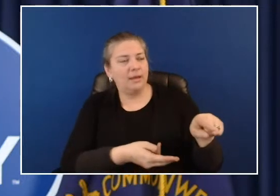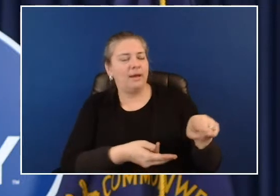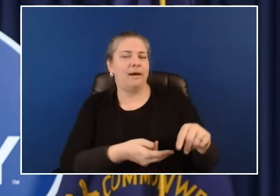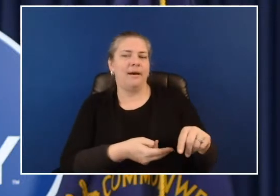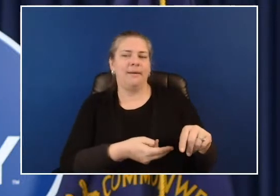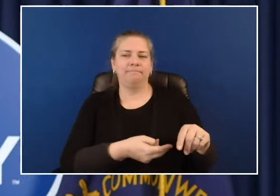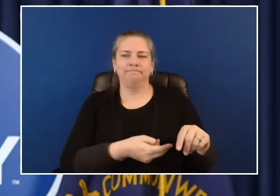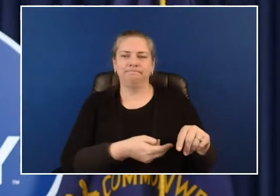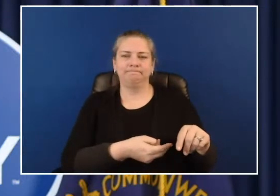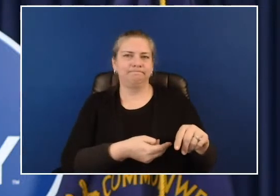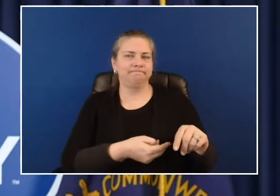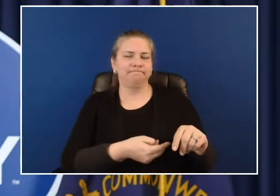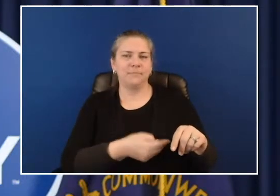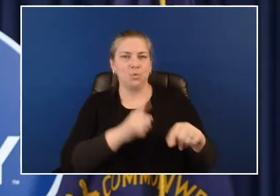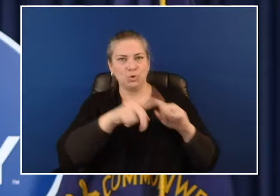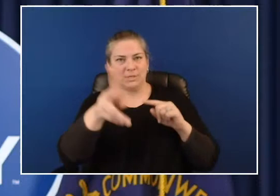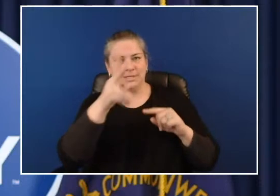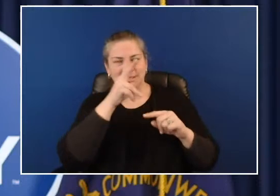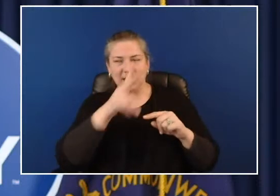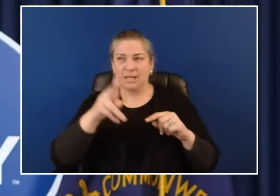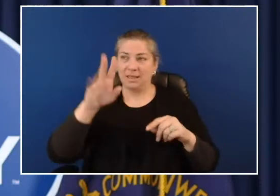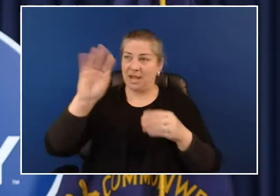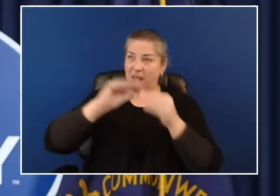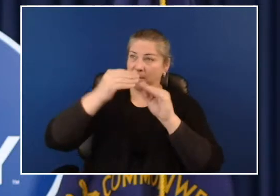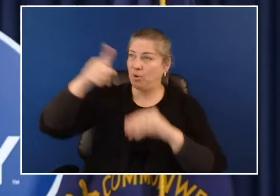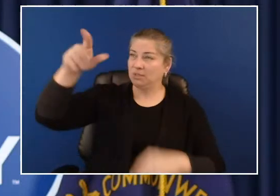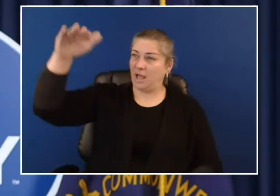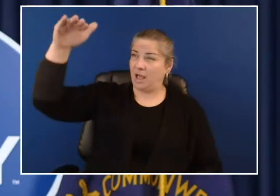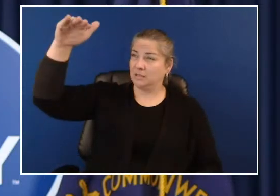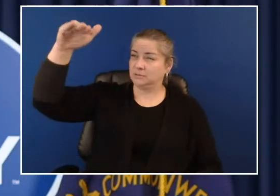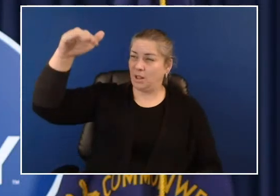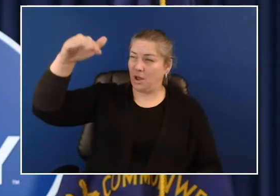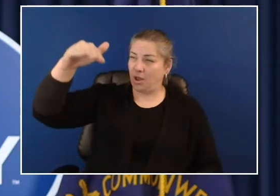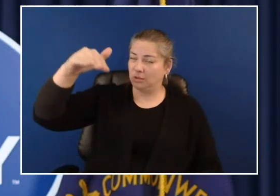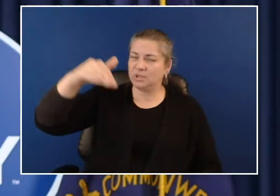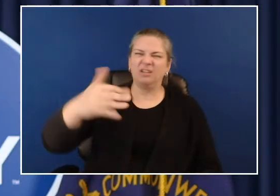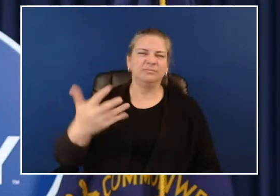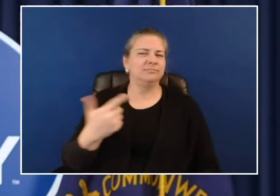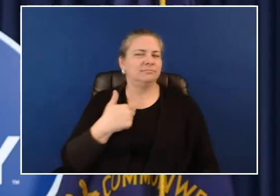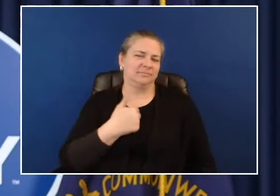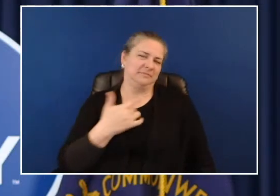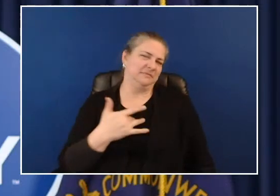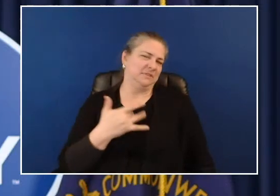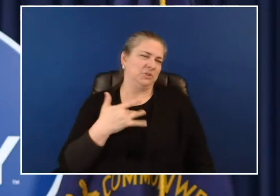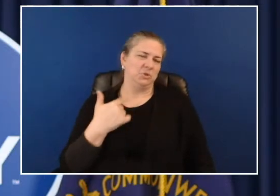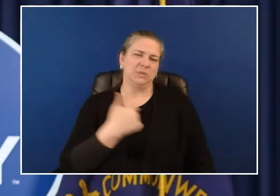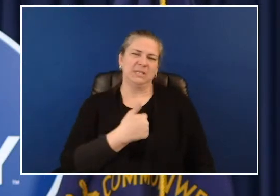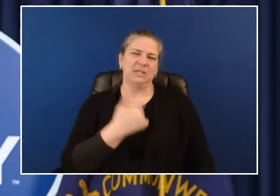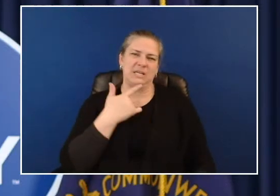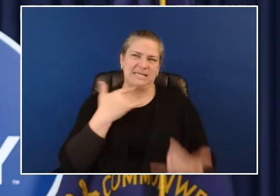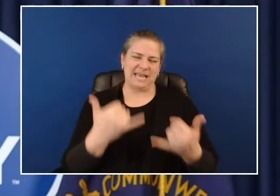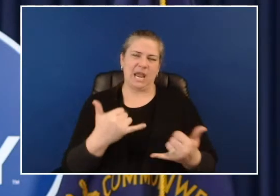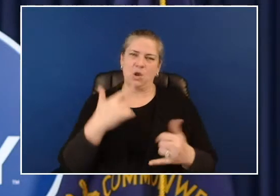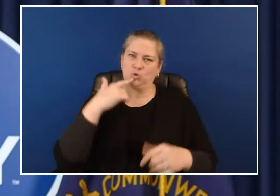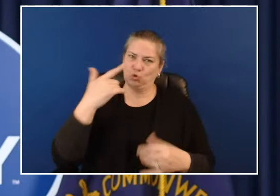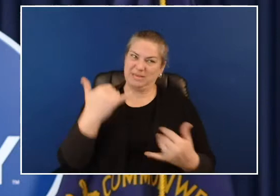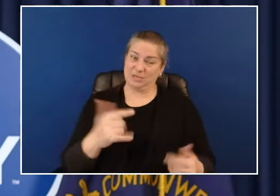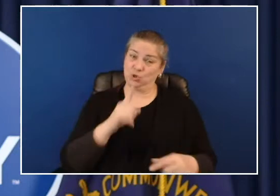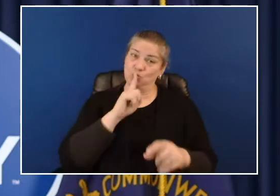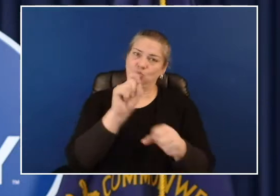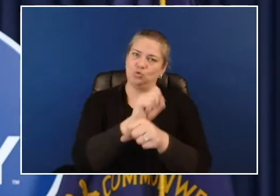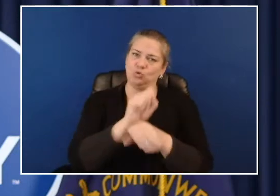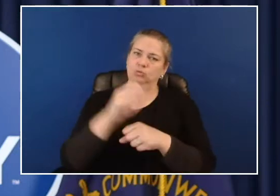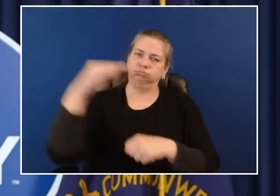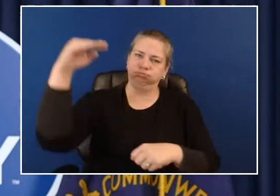levels as you see, the slope looking the same as cases, I think we are in a real decline, that